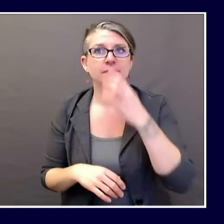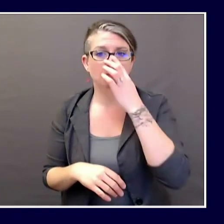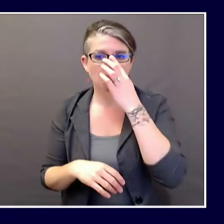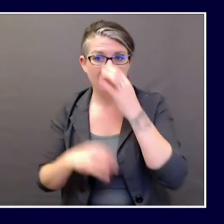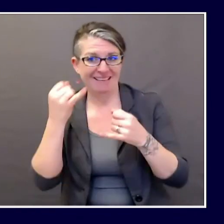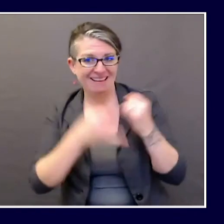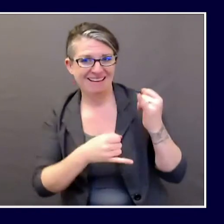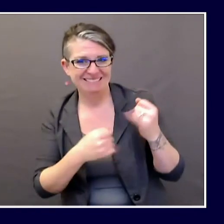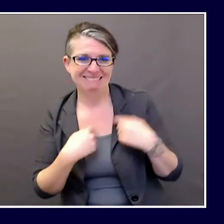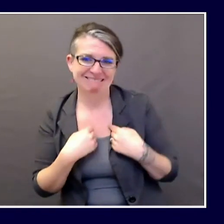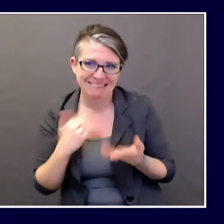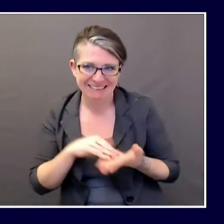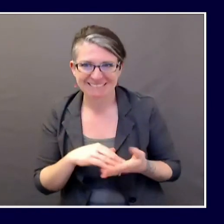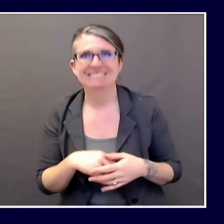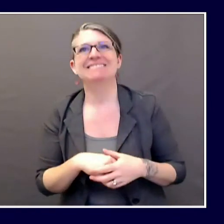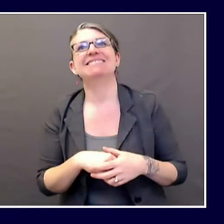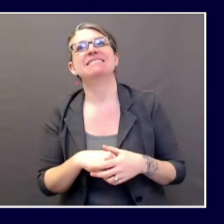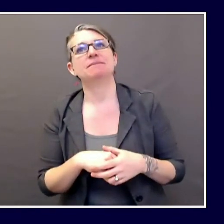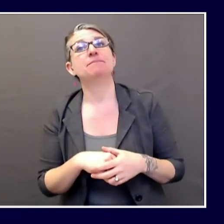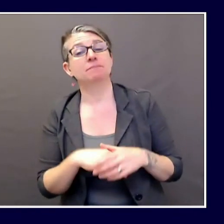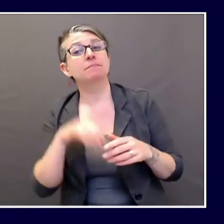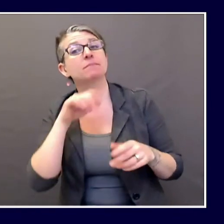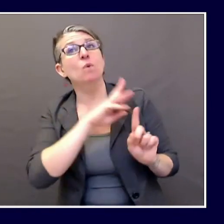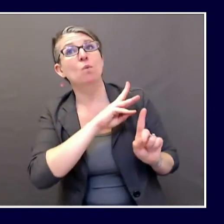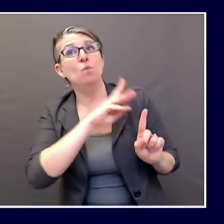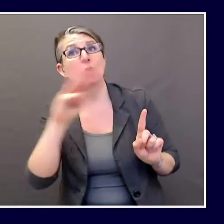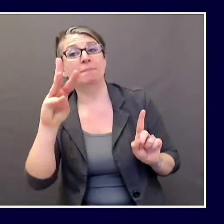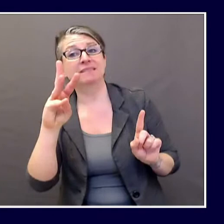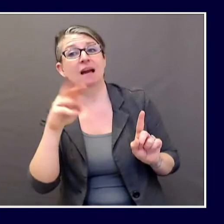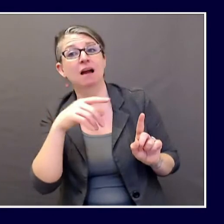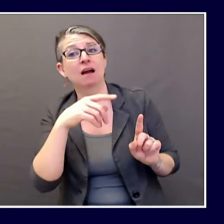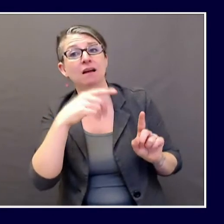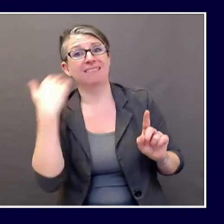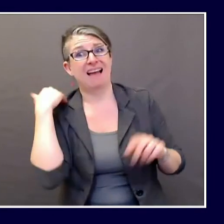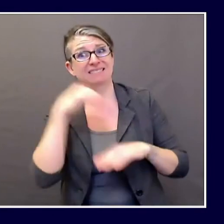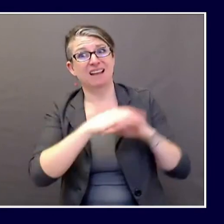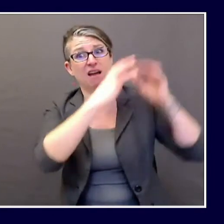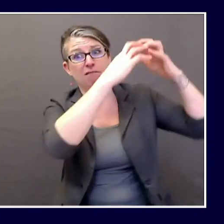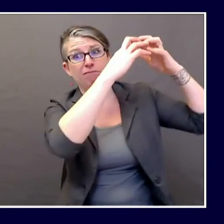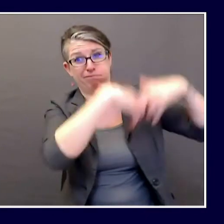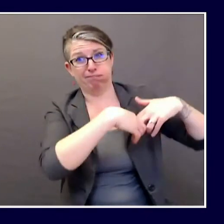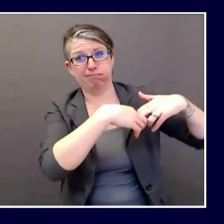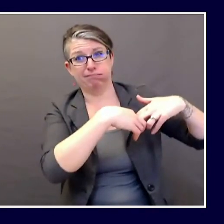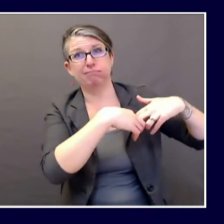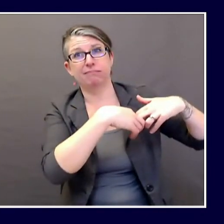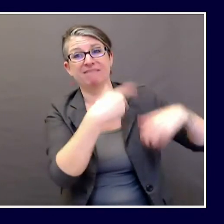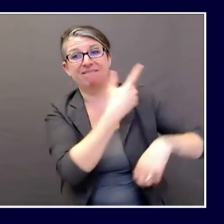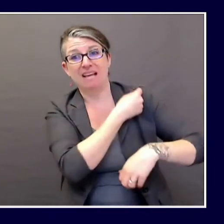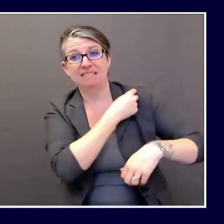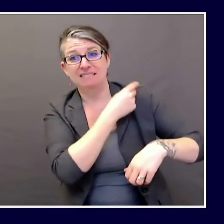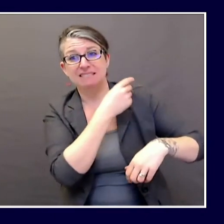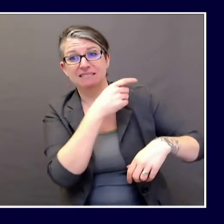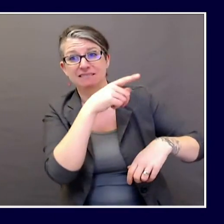I'm not sure. Okay, thank you. Let me turn it over to Chris Costa next.